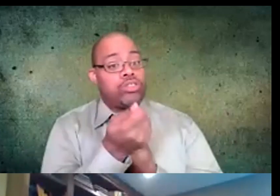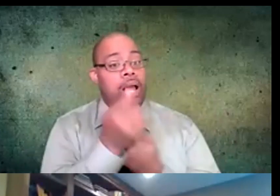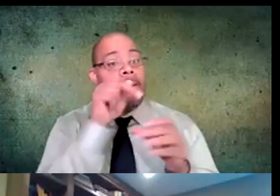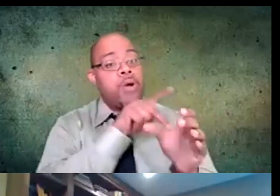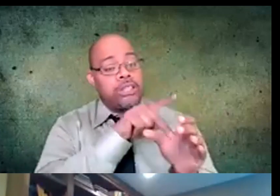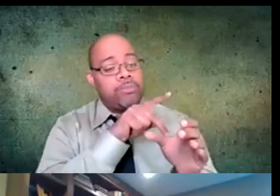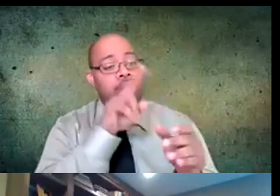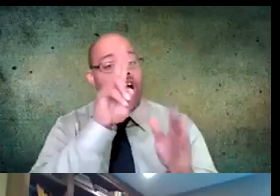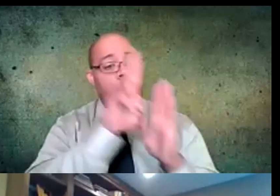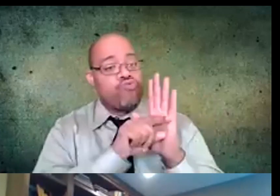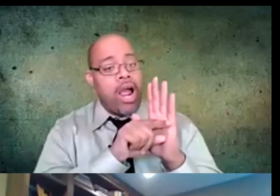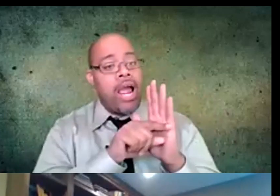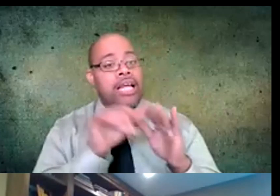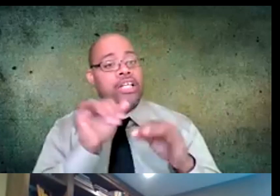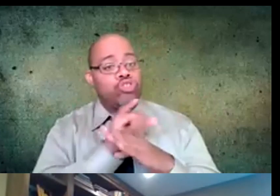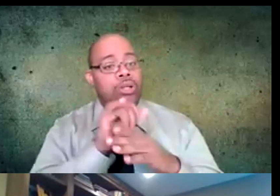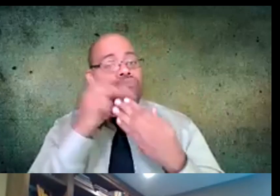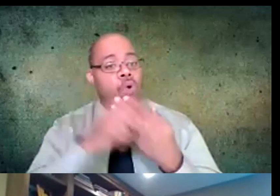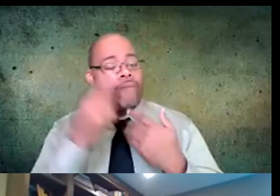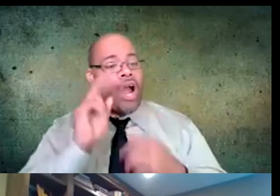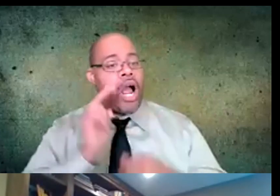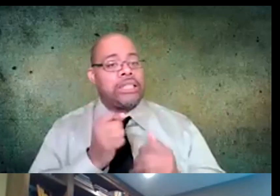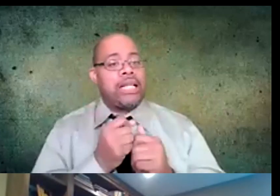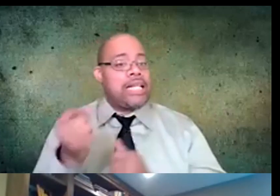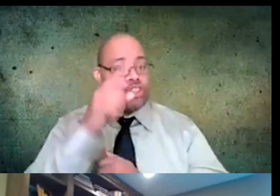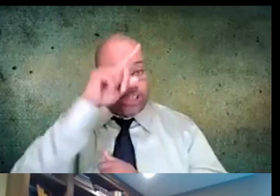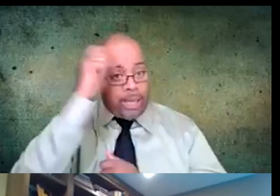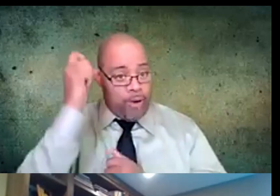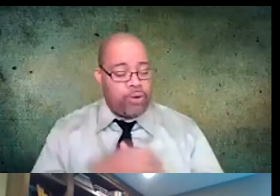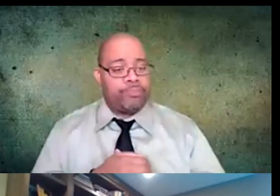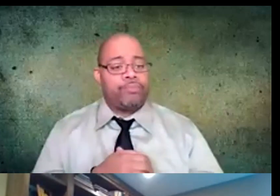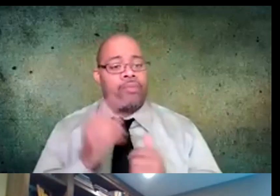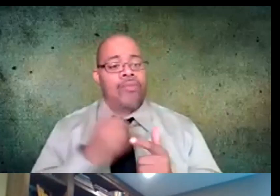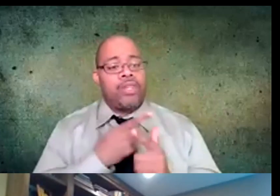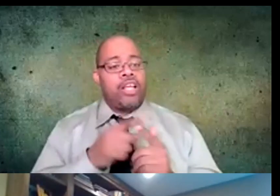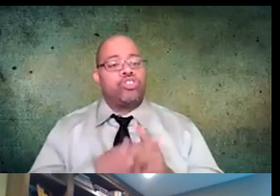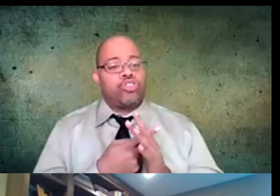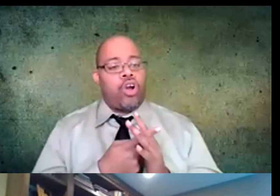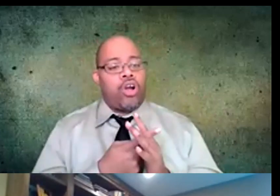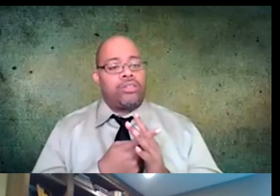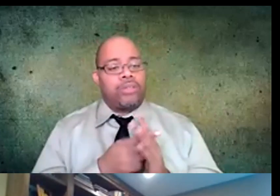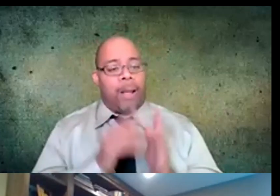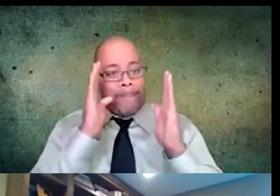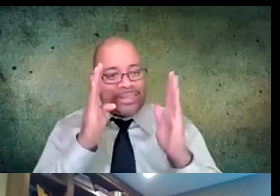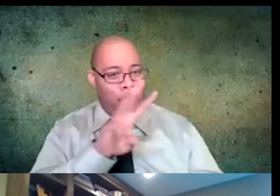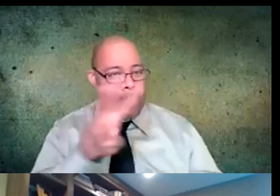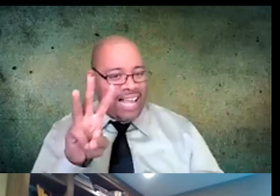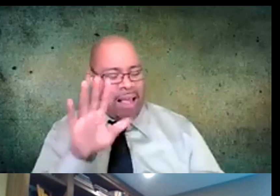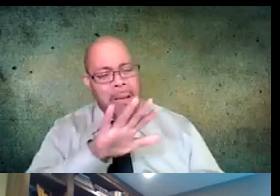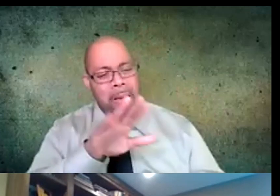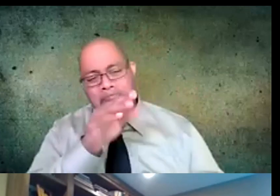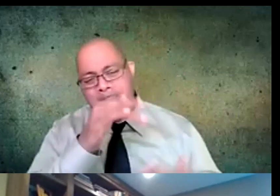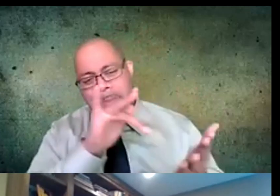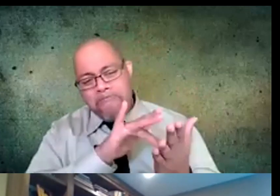in an undergraduate internship program for us next summer, then start paying attention to our website like mid